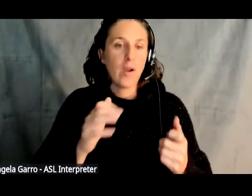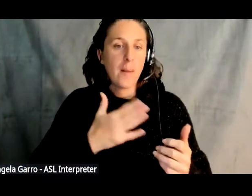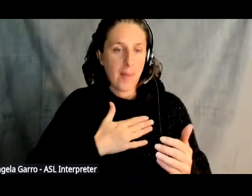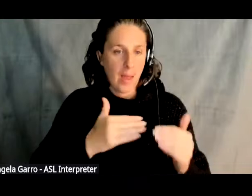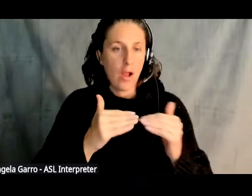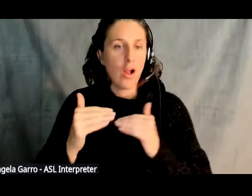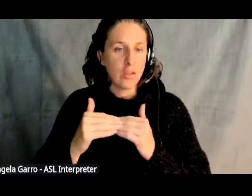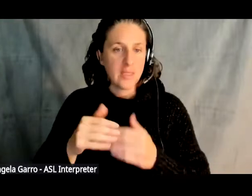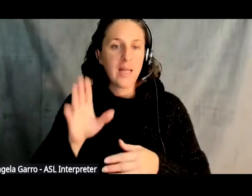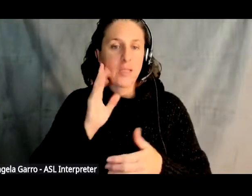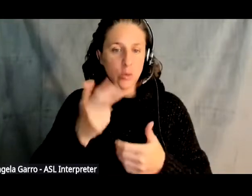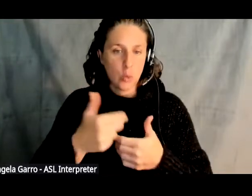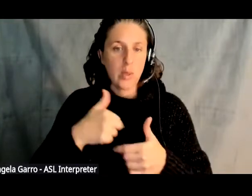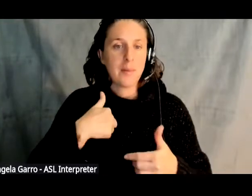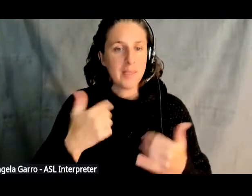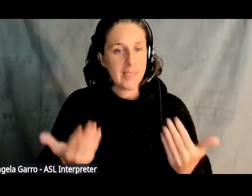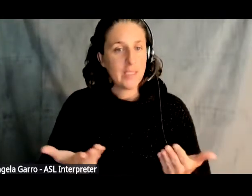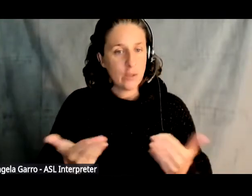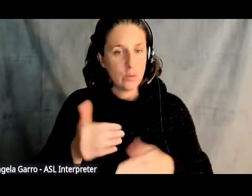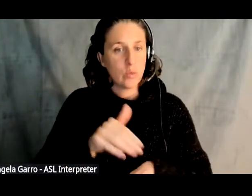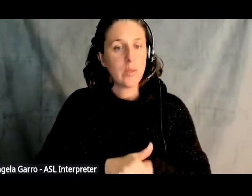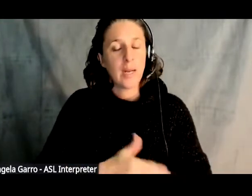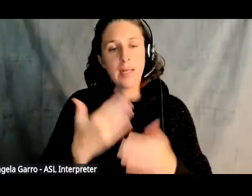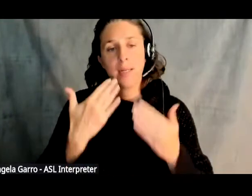me here tonight. Thank you.